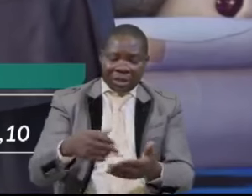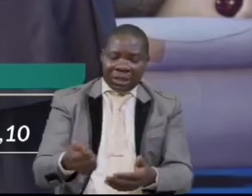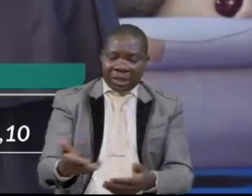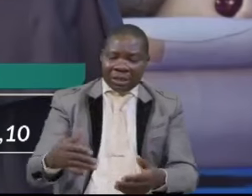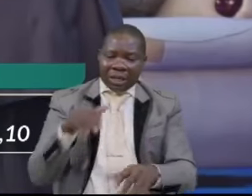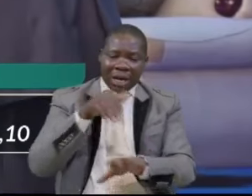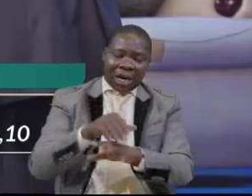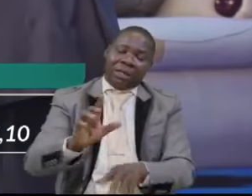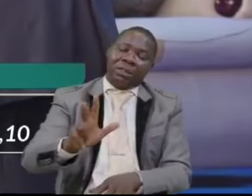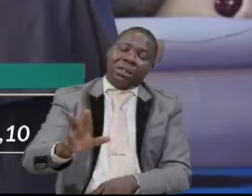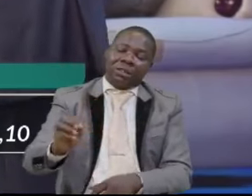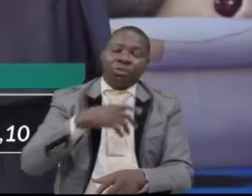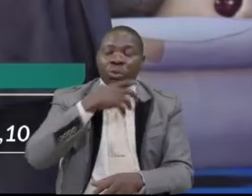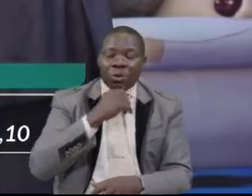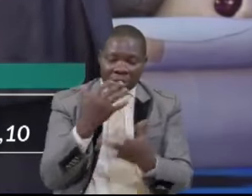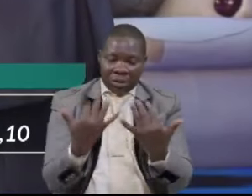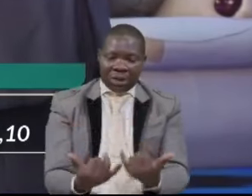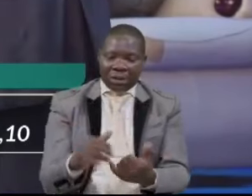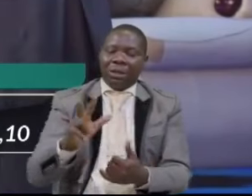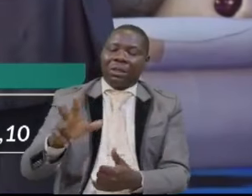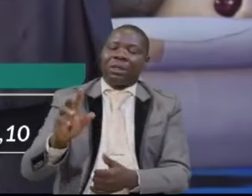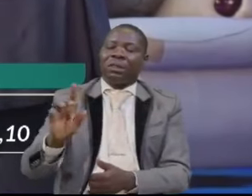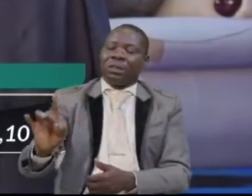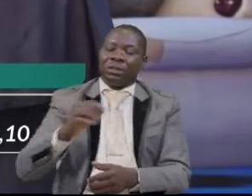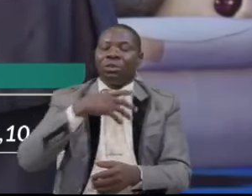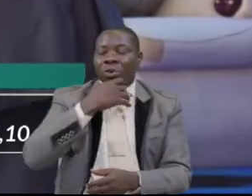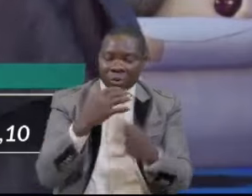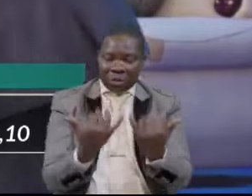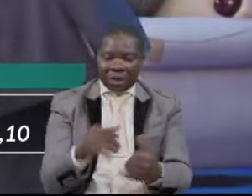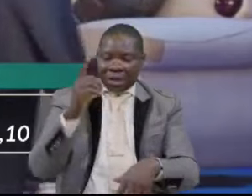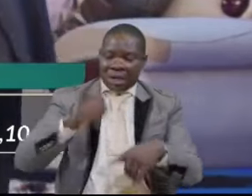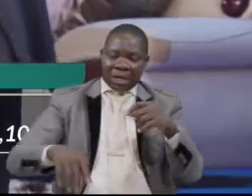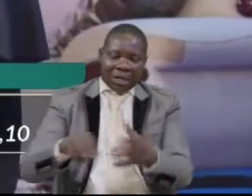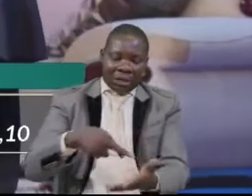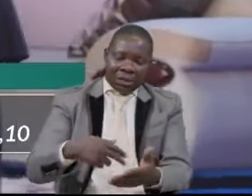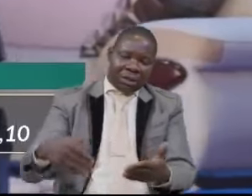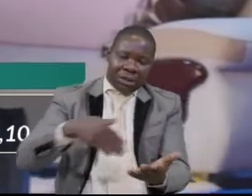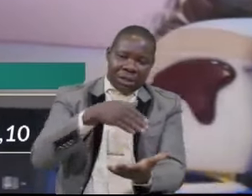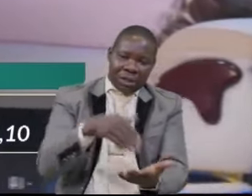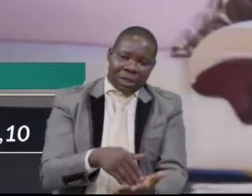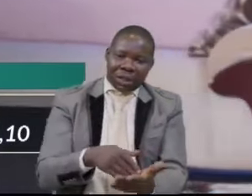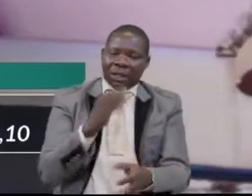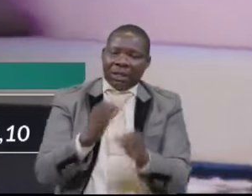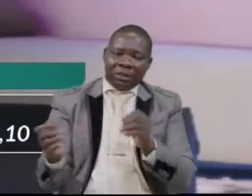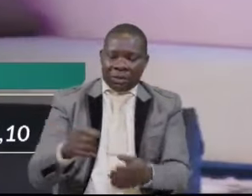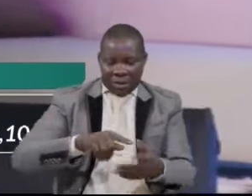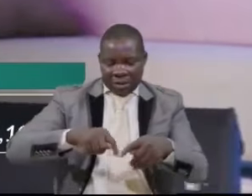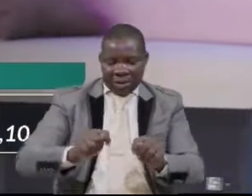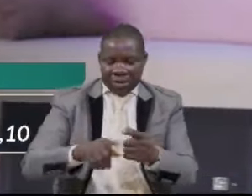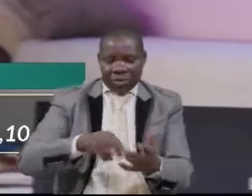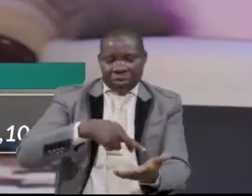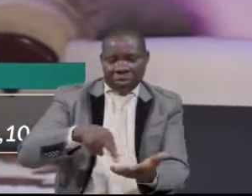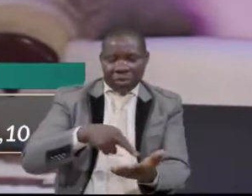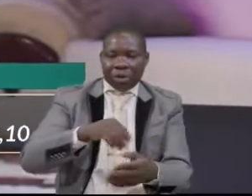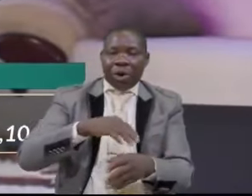at 38, and they cannot reach anymore. And if they're trying to read even what they had studied before,